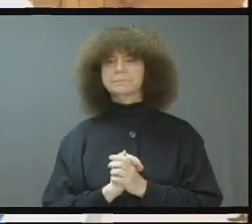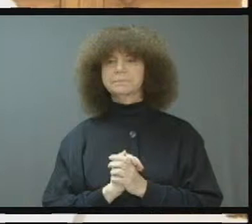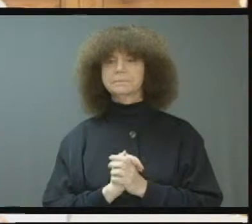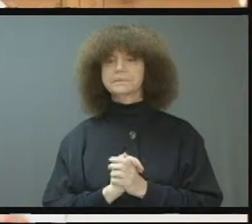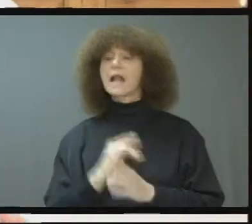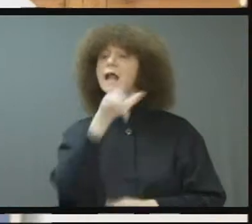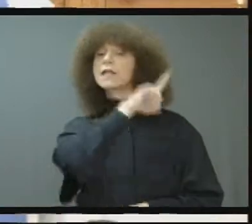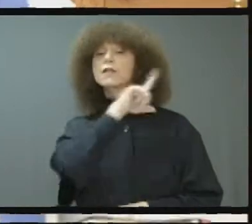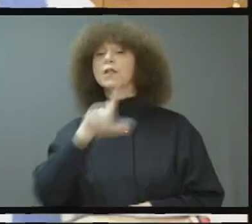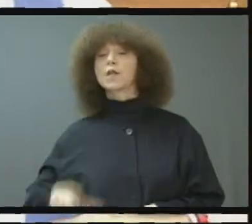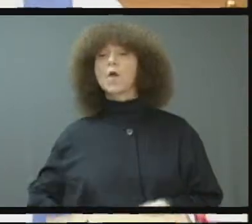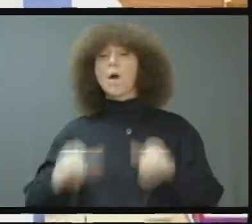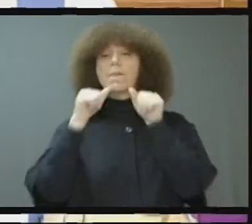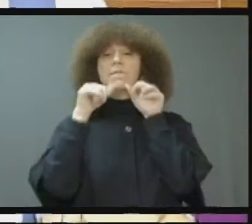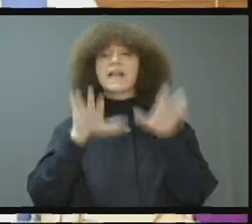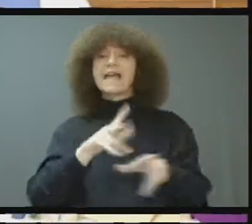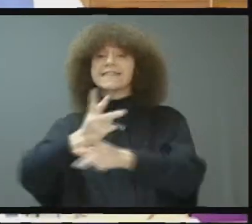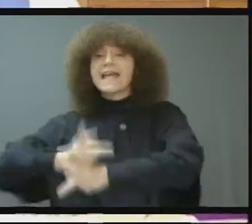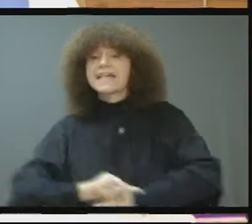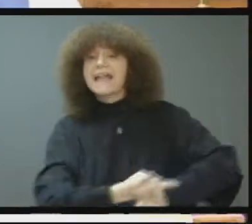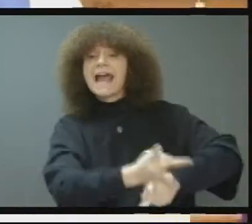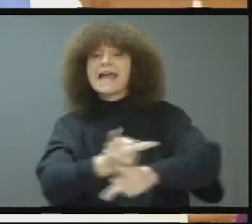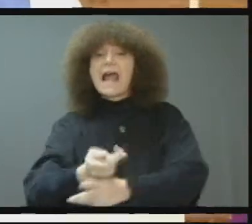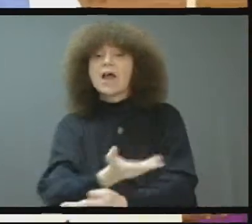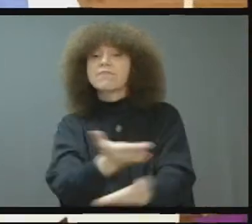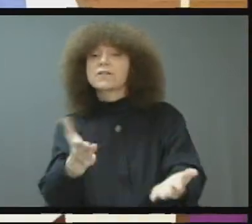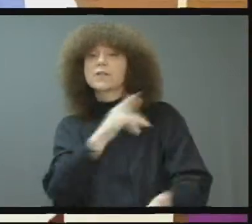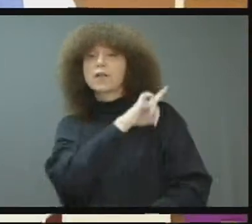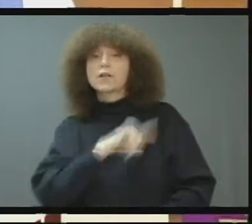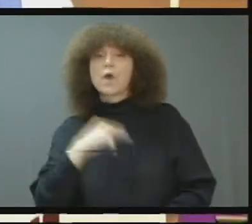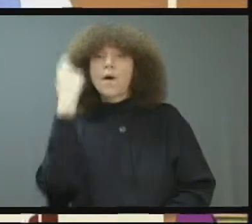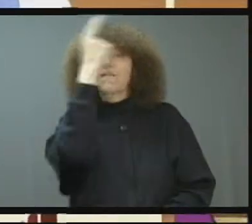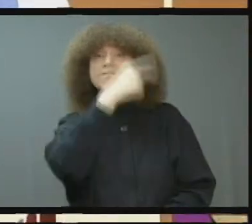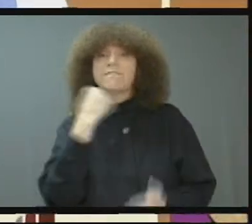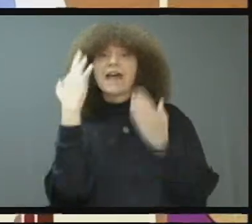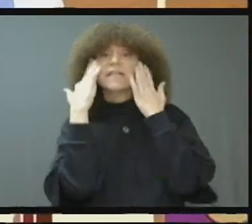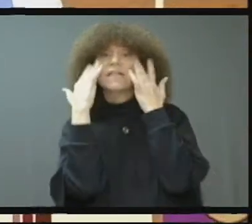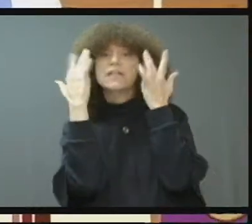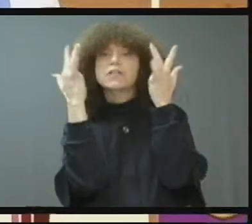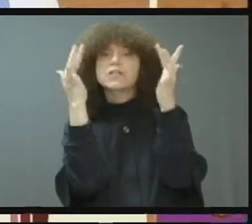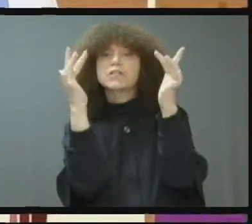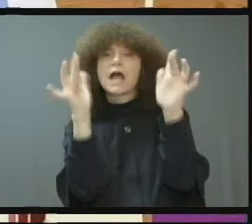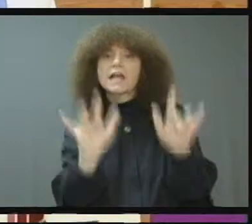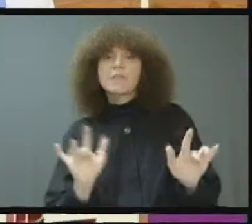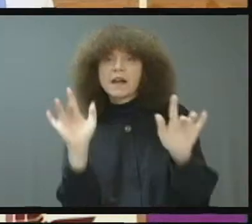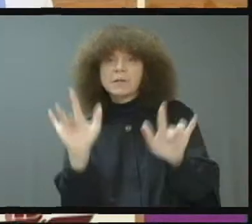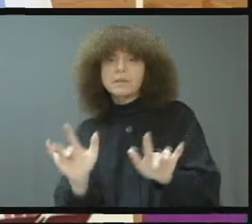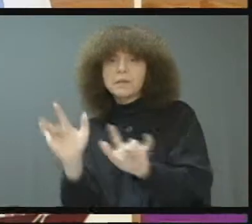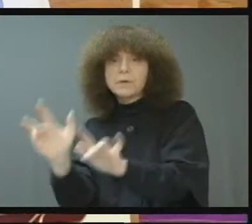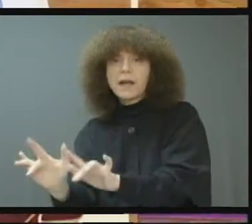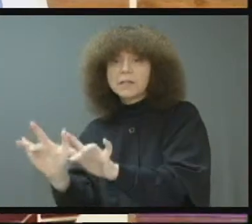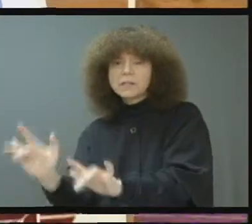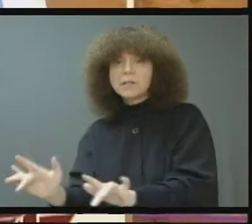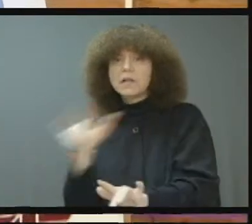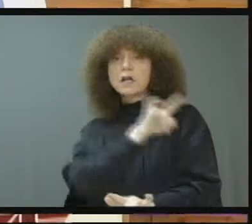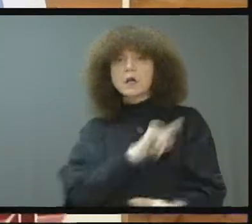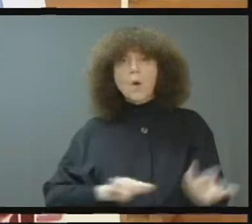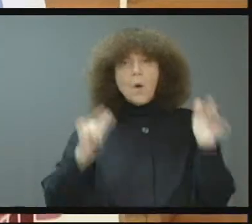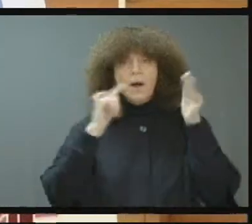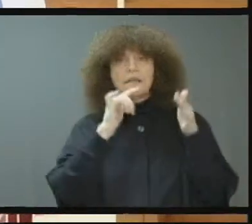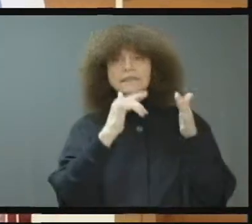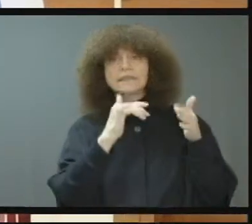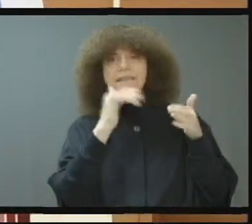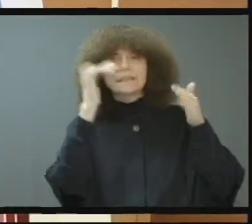May the Lord bless you and keep you. The Lord make his face to shine upon you and be gracious unto you. And may the Lord look upon you